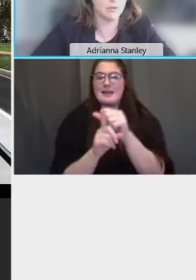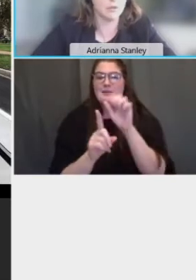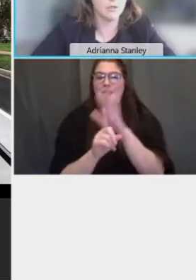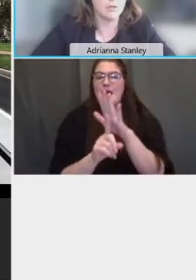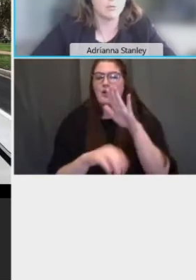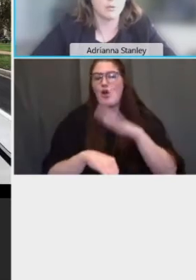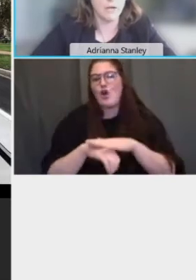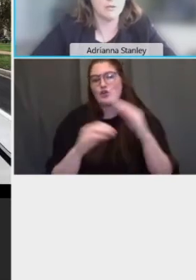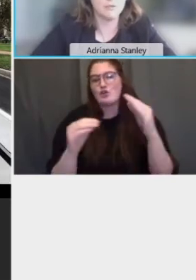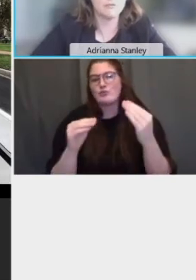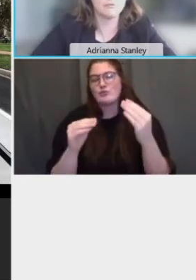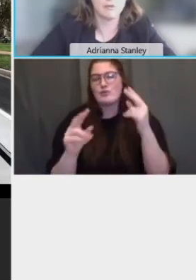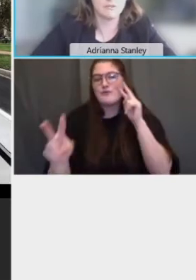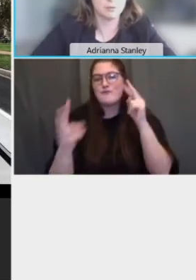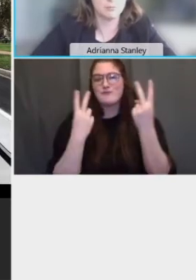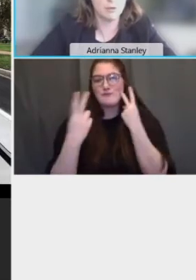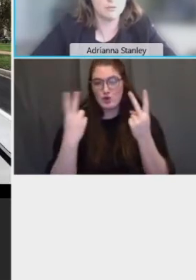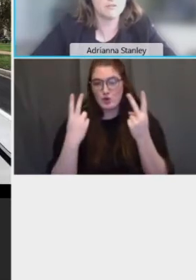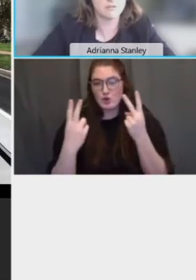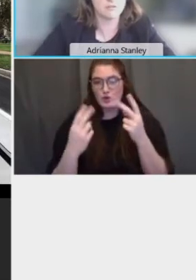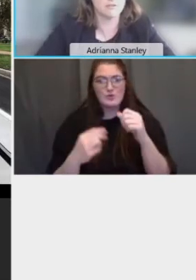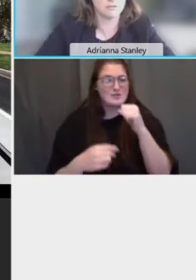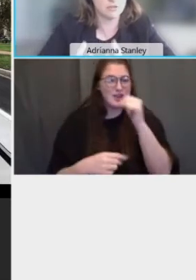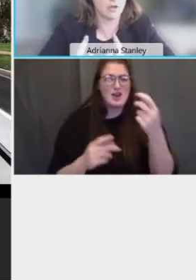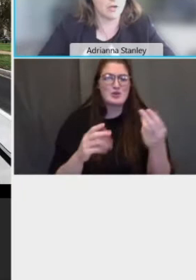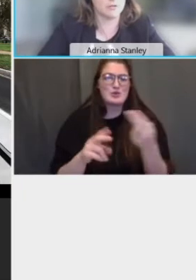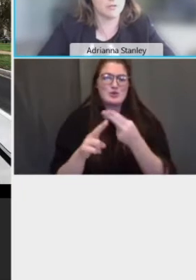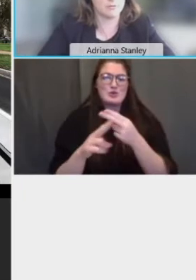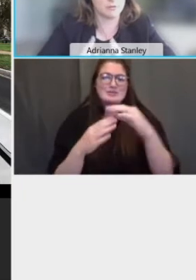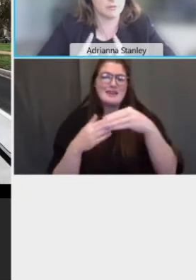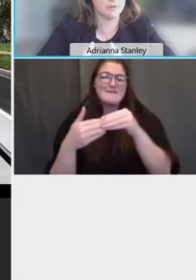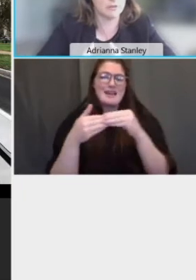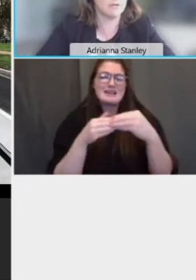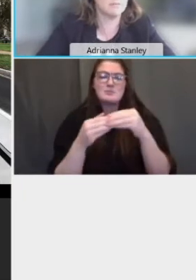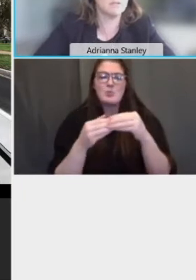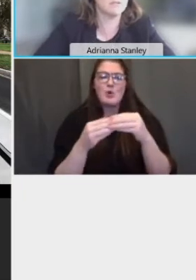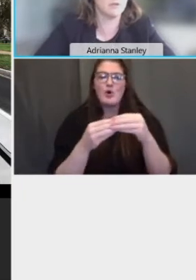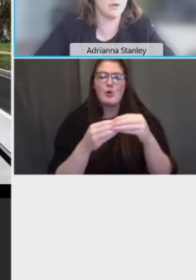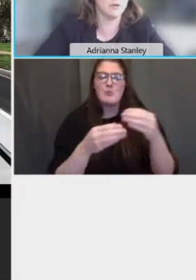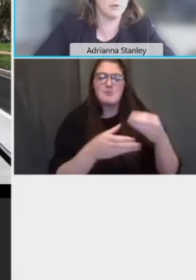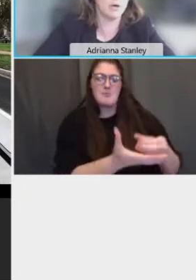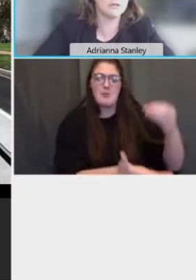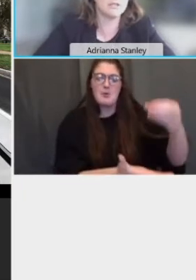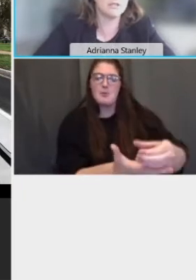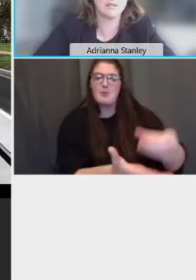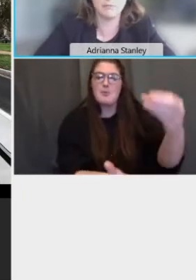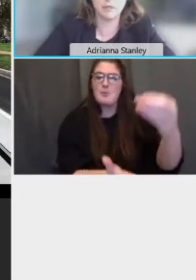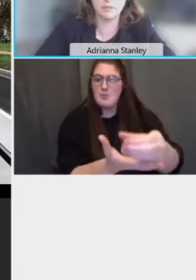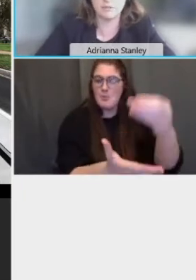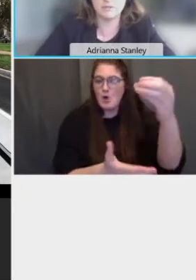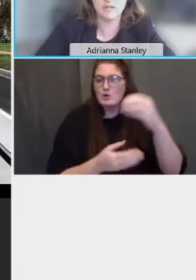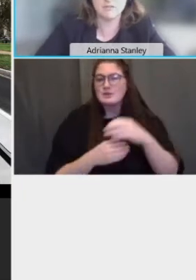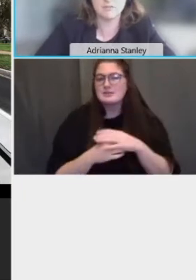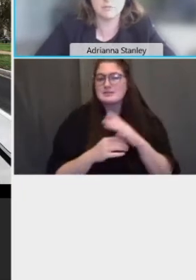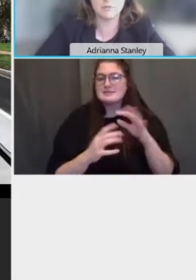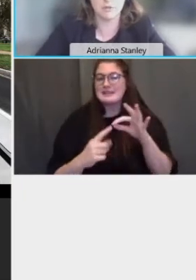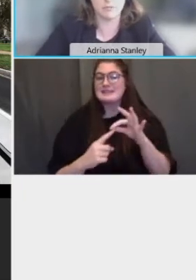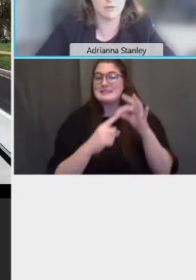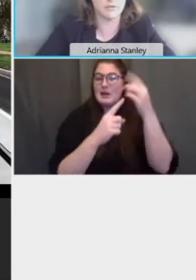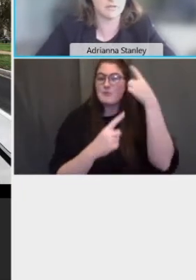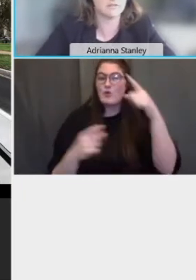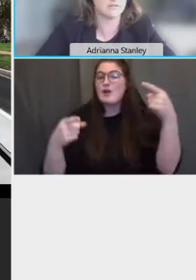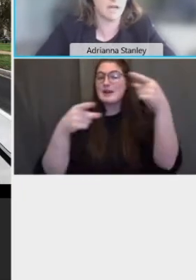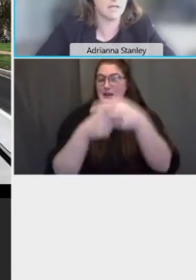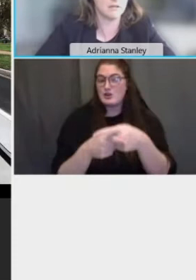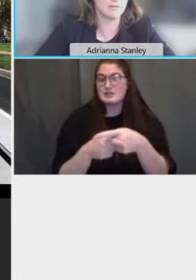they're low. We're not going to use flexible posts, so those taller vertical elements along the mall, except for at intersections, which I'll